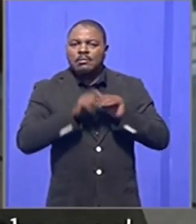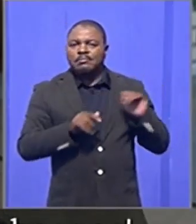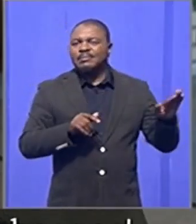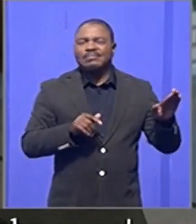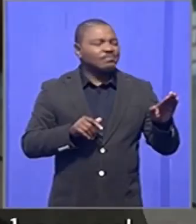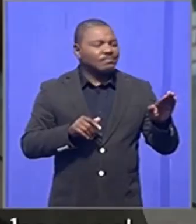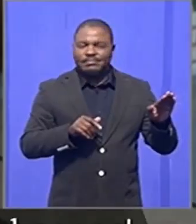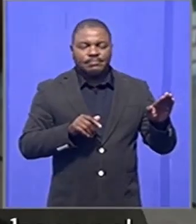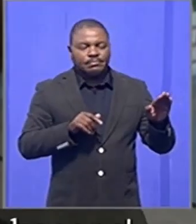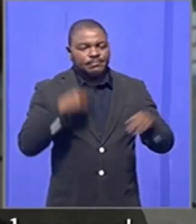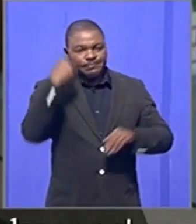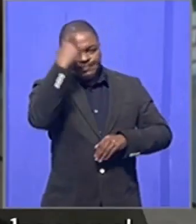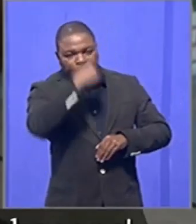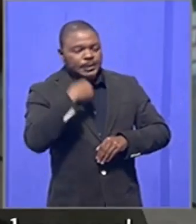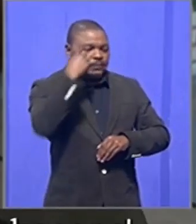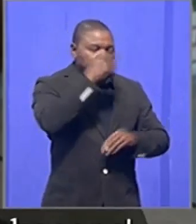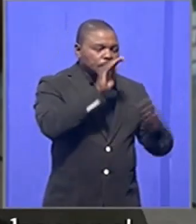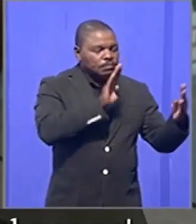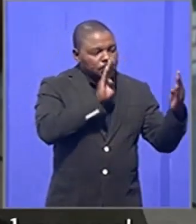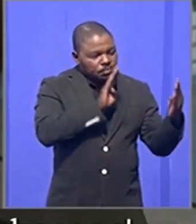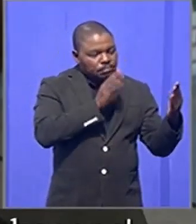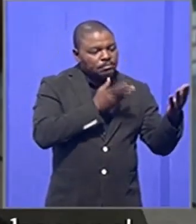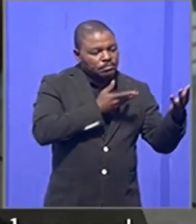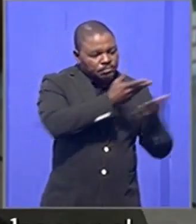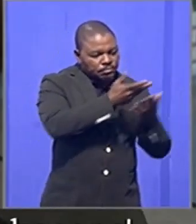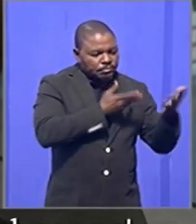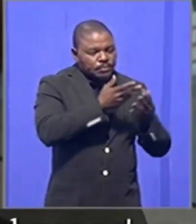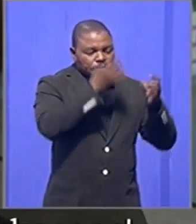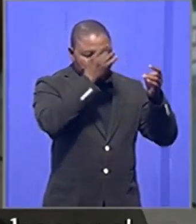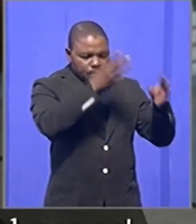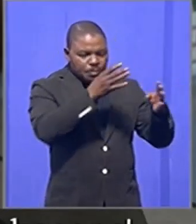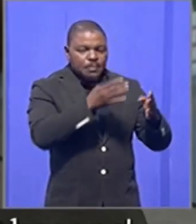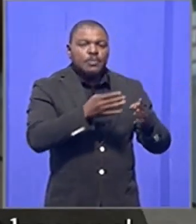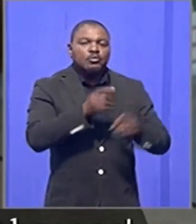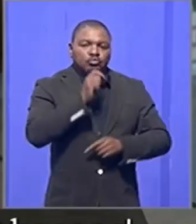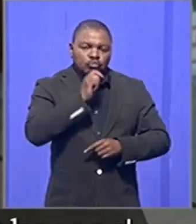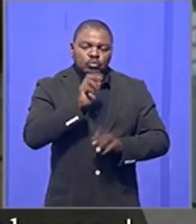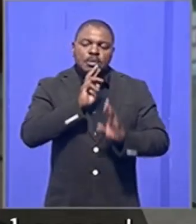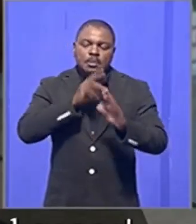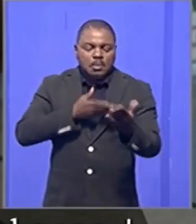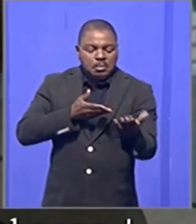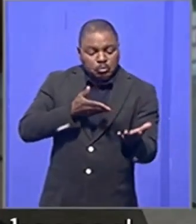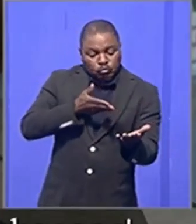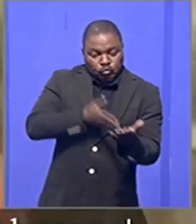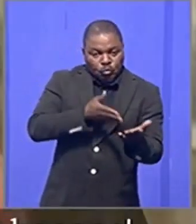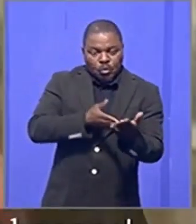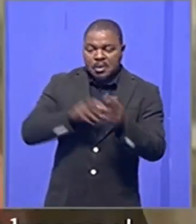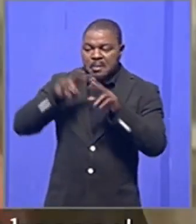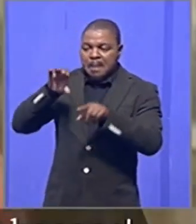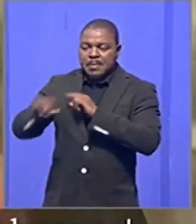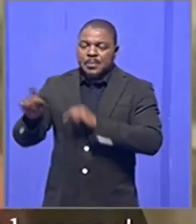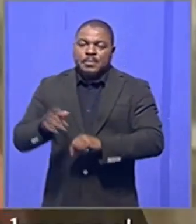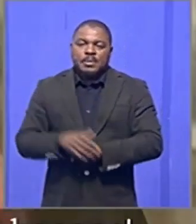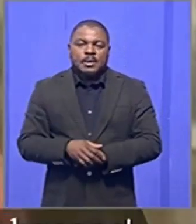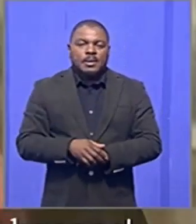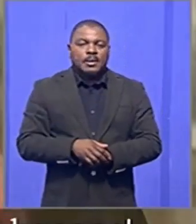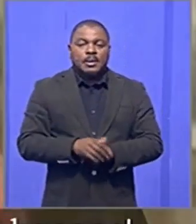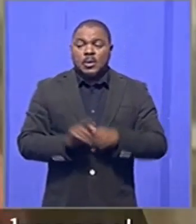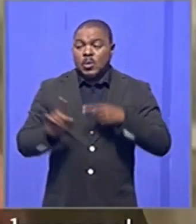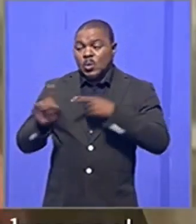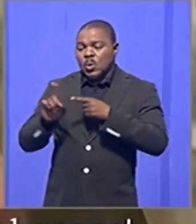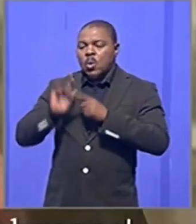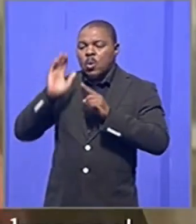outcome tshwantse re fihle re dule fatshe le bona re ba jwetse hore se seng se fumane ha jwale ke sena. Dibakiso Chabalala o